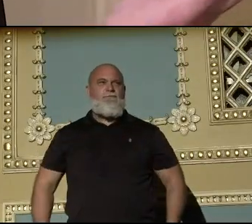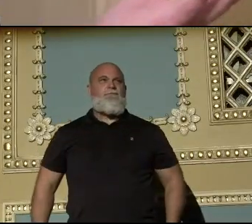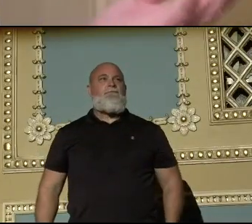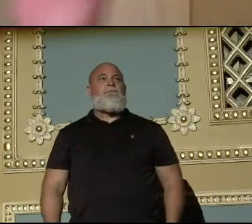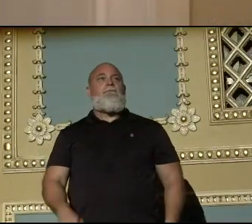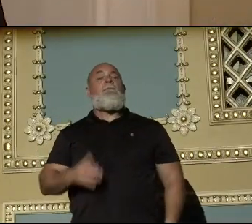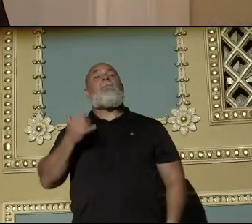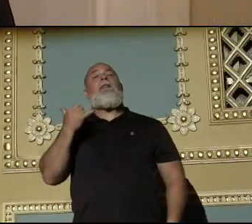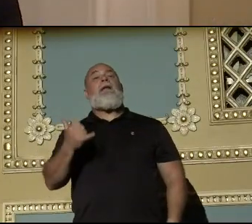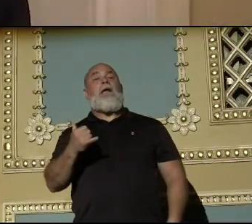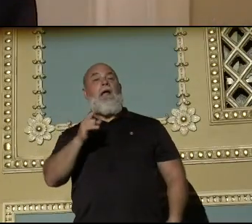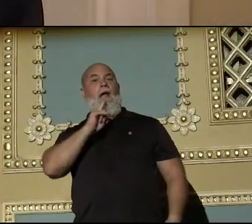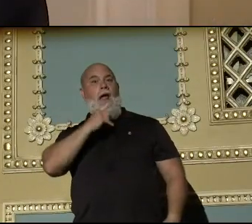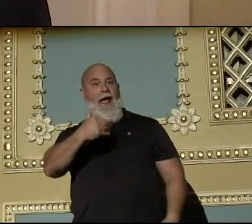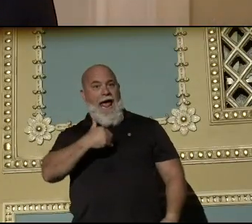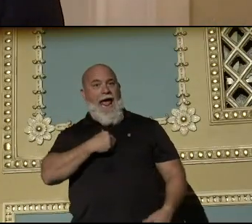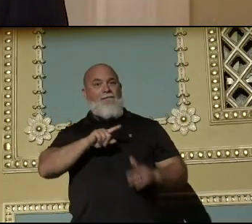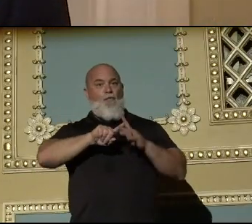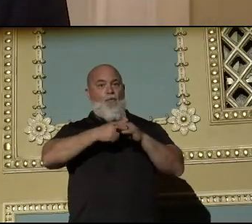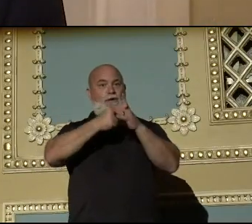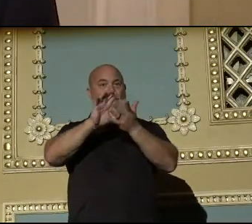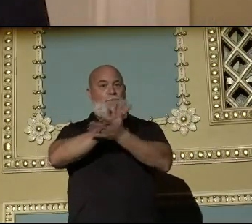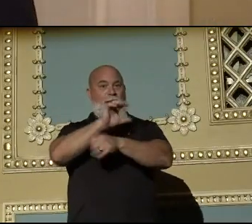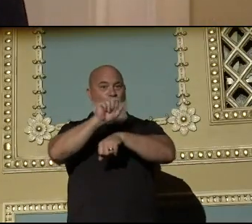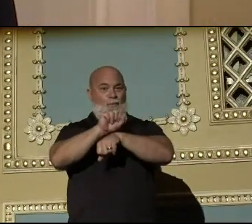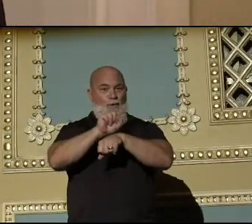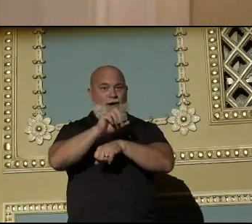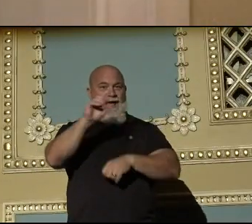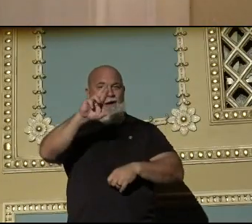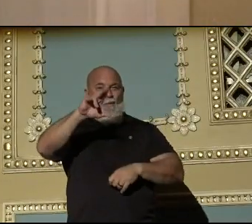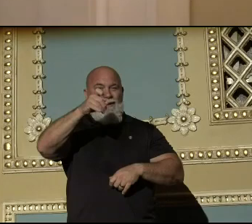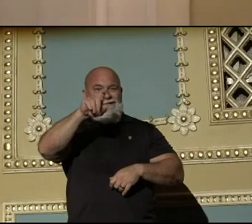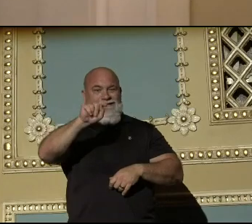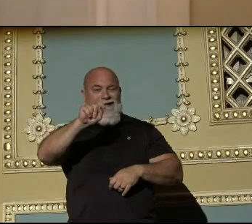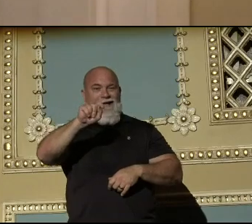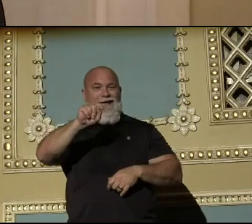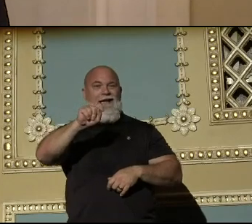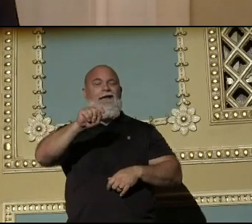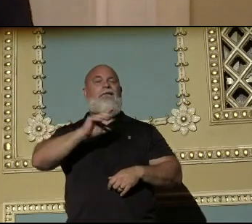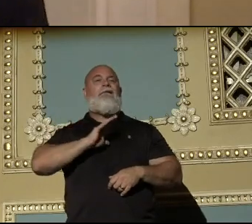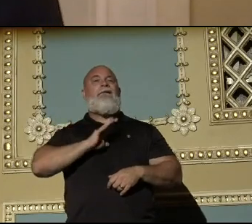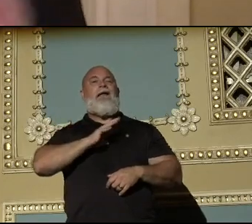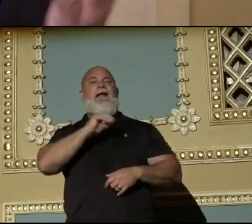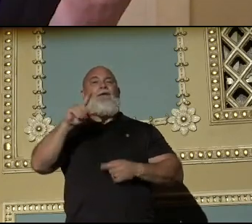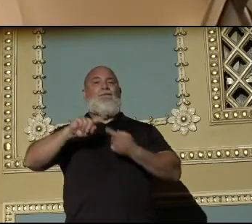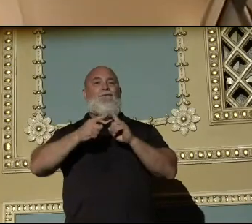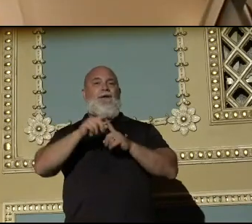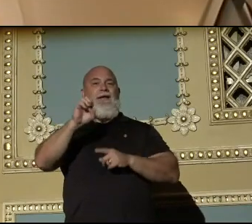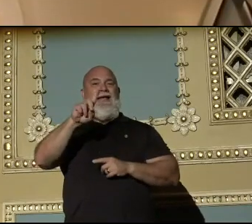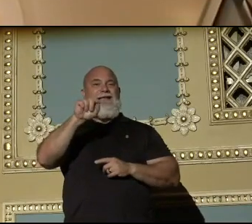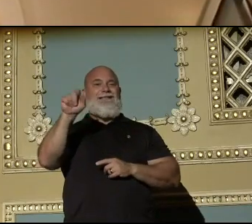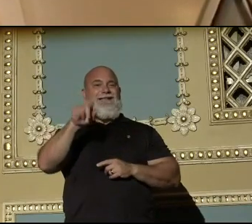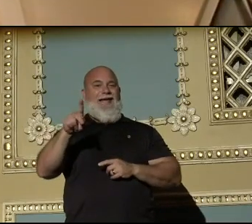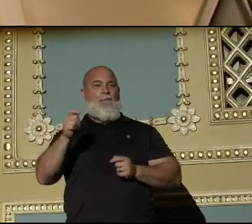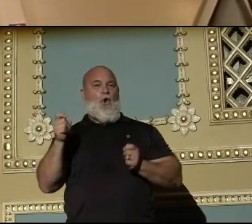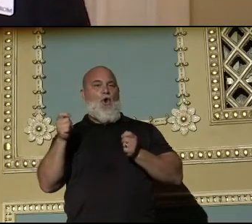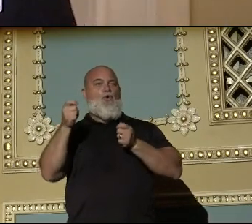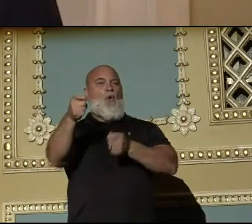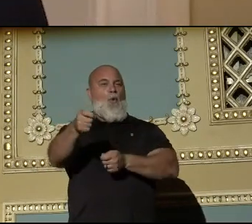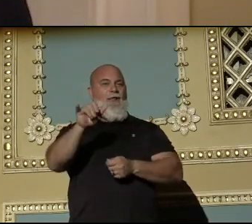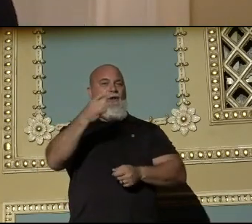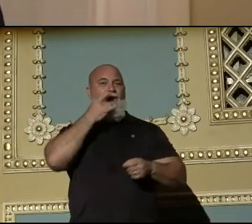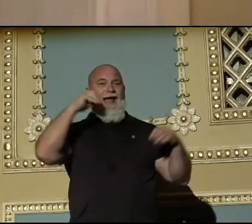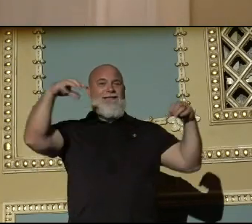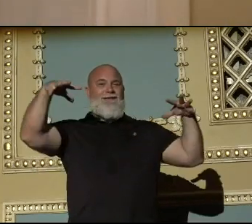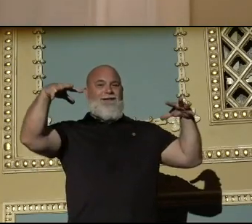she actually had the original paperwork and sales receipt, and a very generous donation from our friend Ed Zapp, these magnificent lights made their